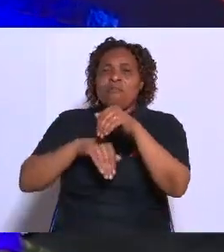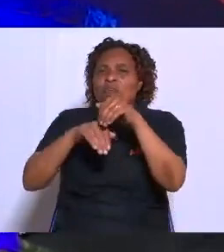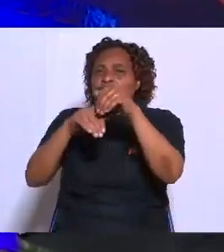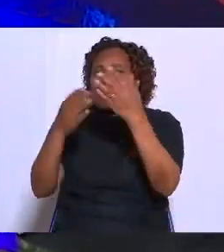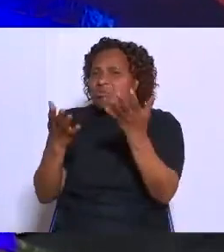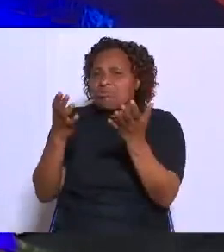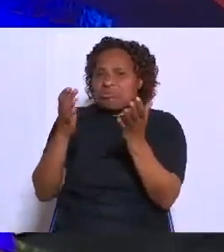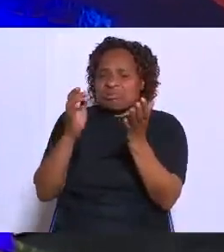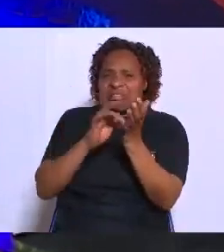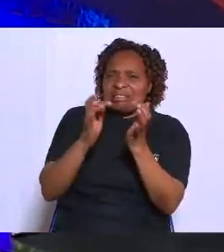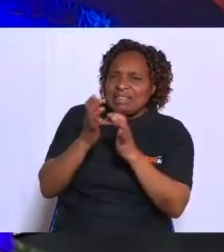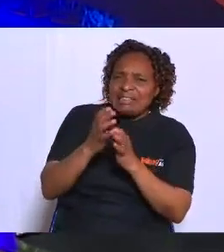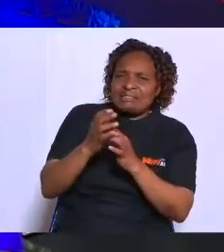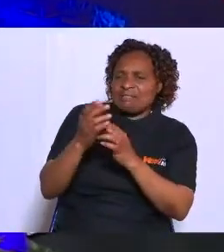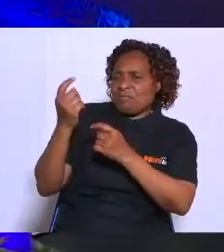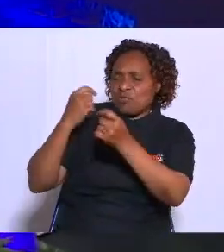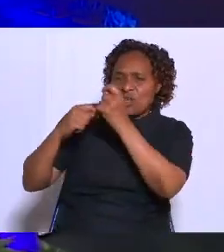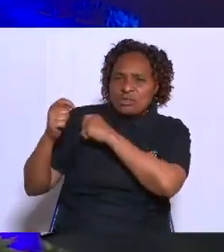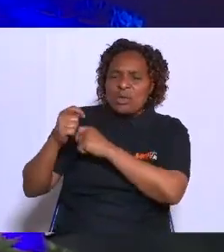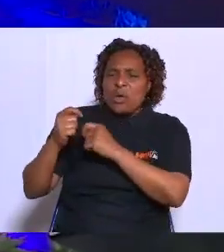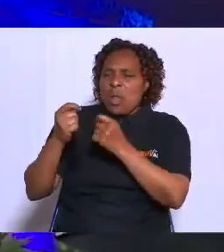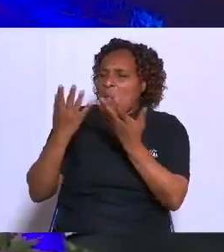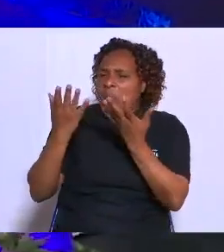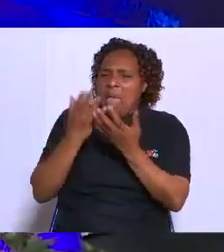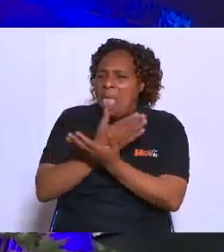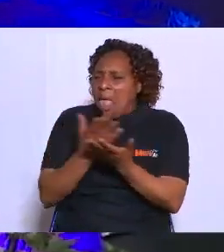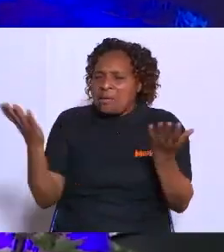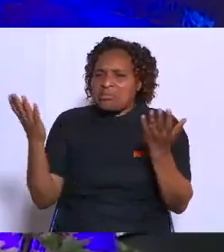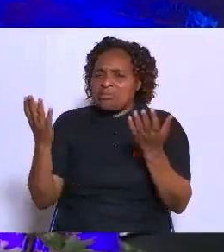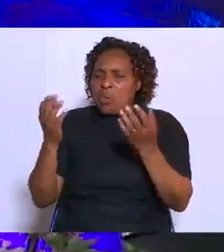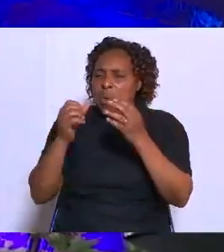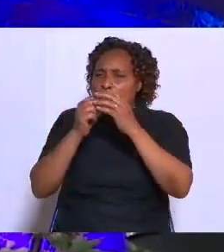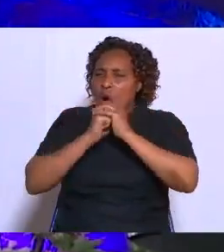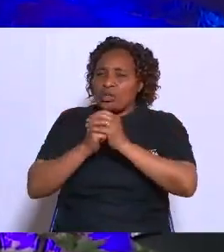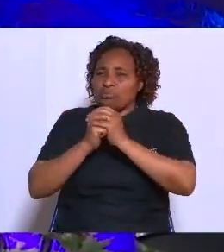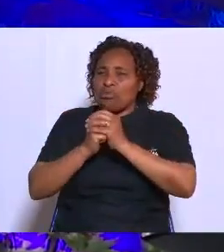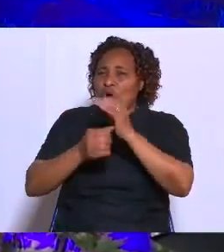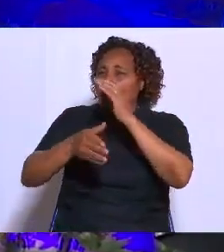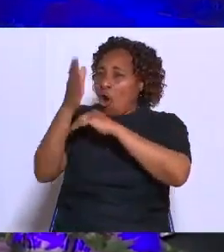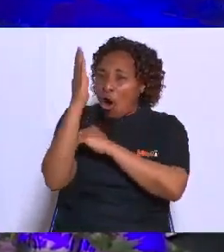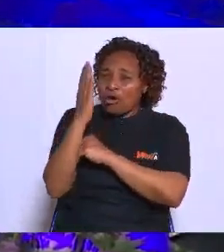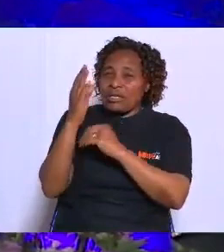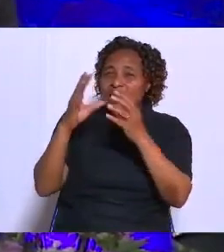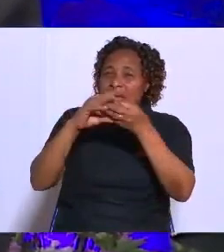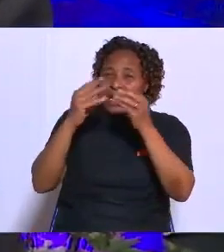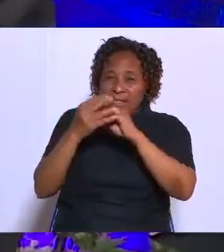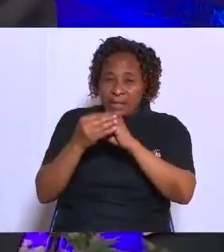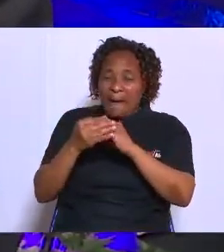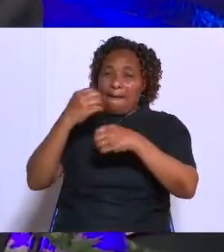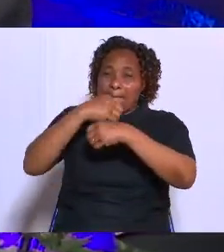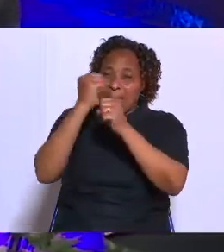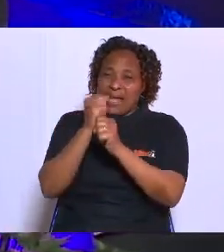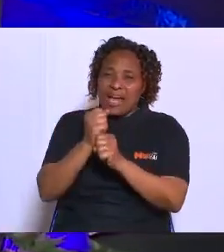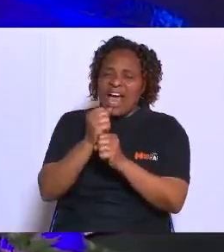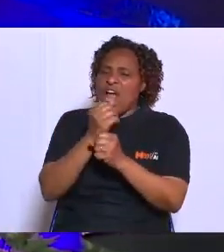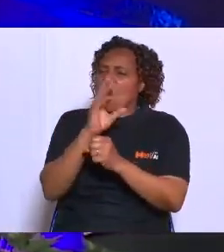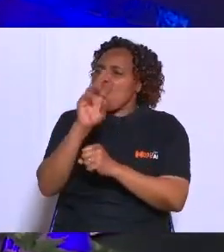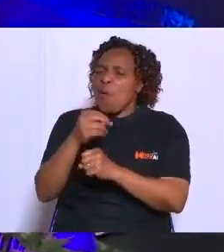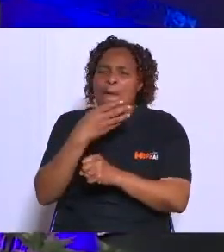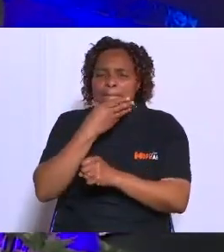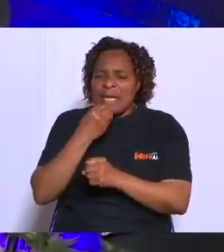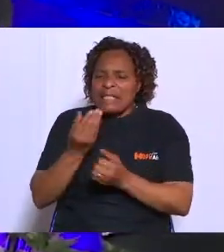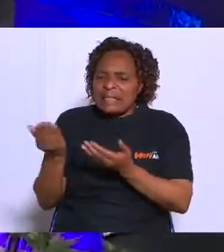not tradition I want to follow the Bible I want to worship the Creator not someday man has brought in